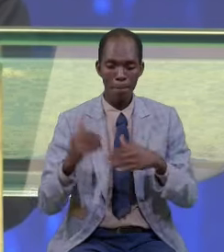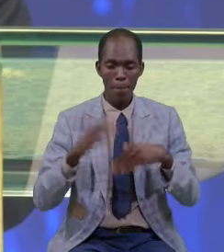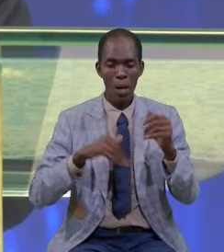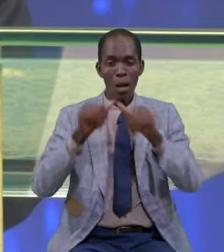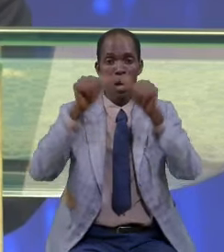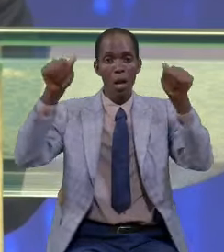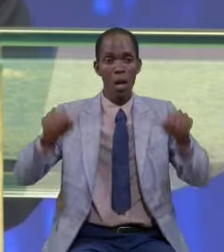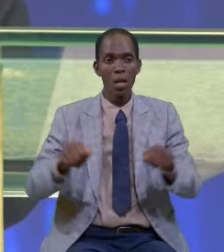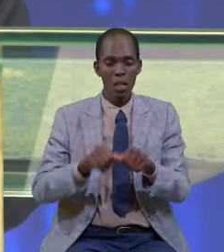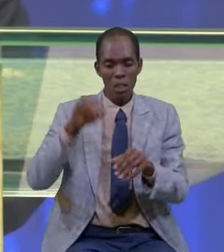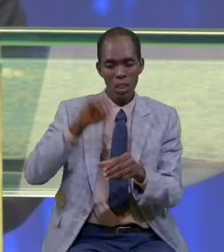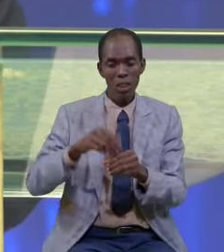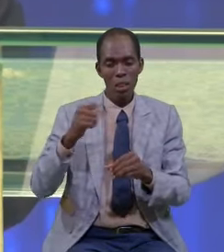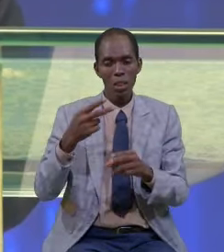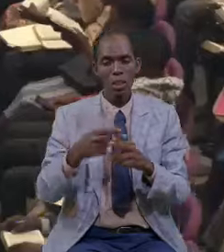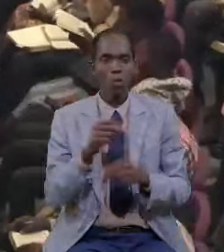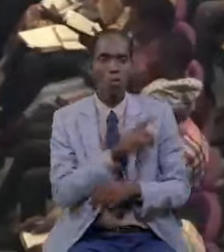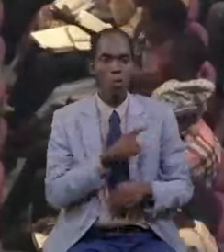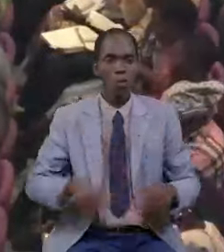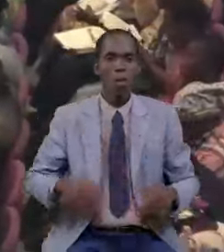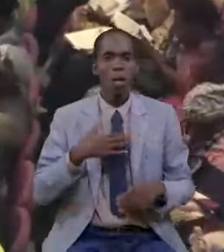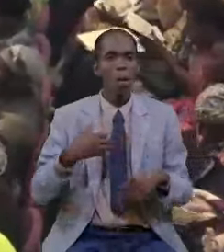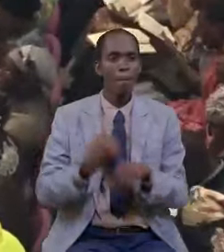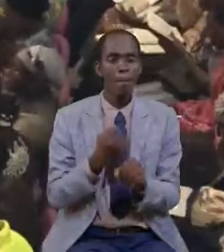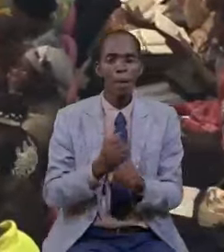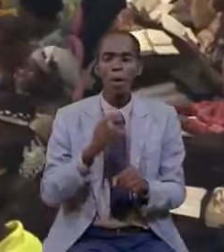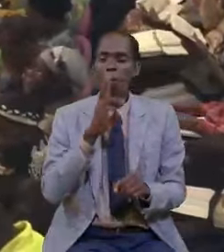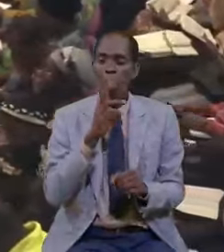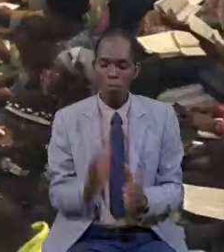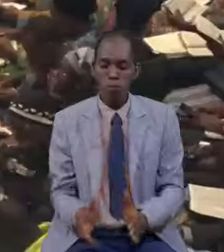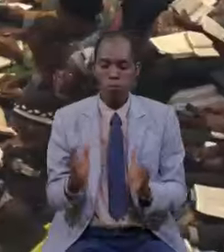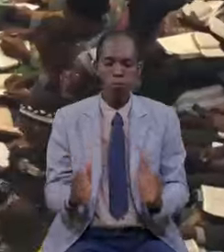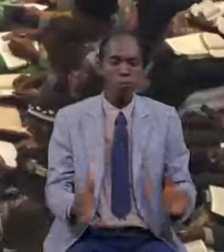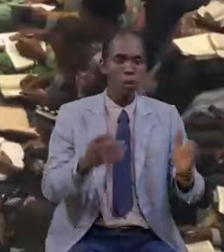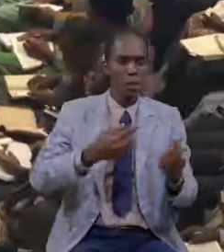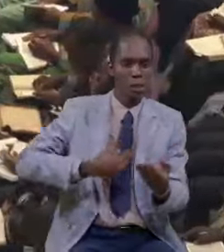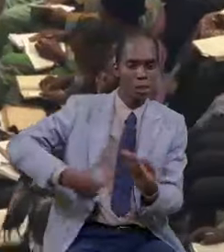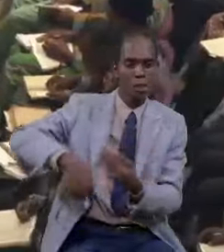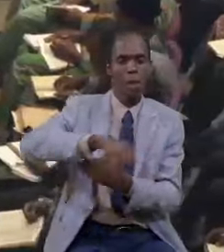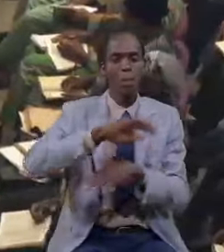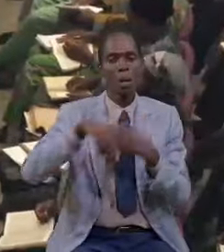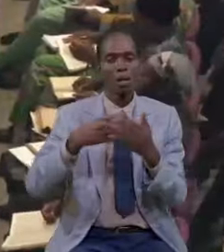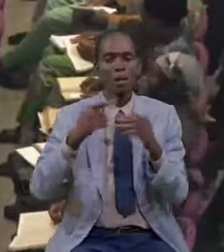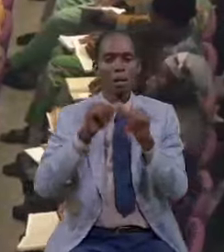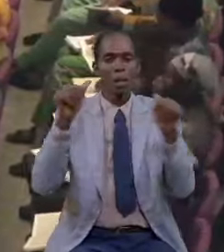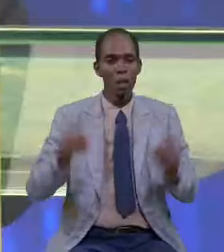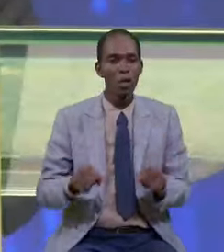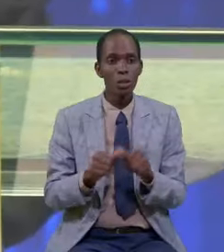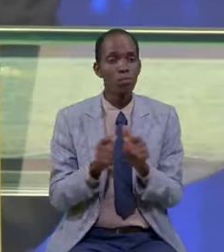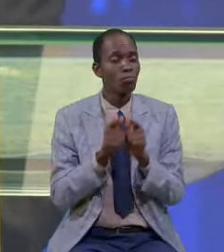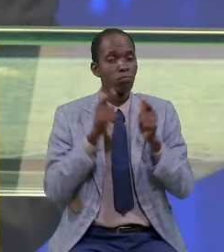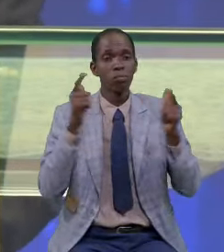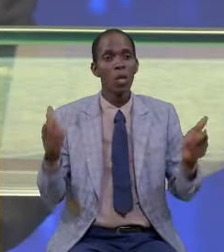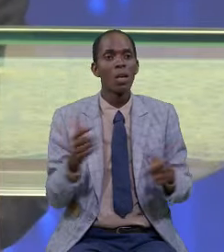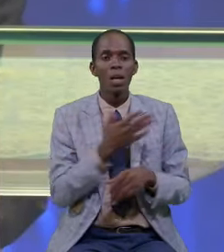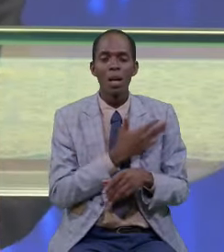of the Lord, and he made a trench about the altar as great as will contain 2 measures of seed. And he